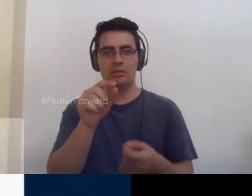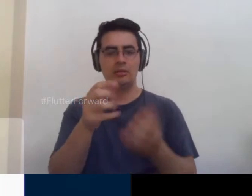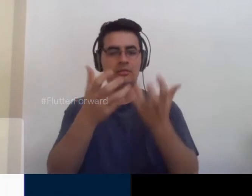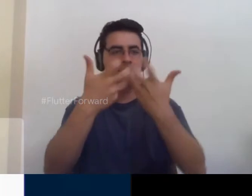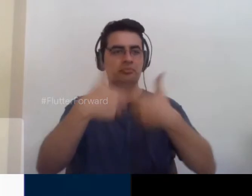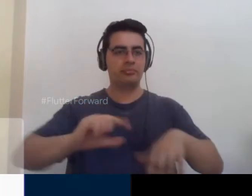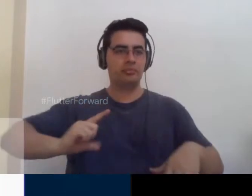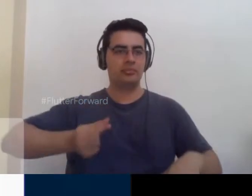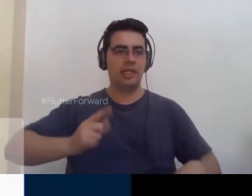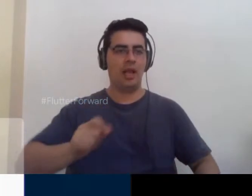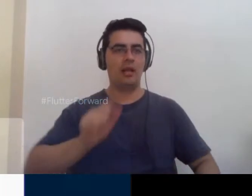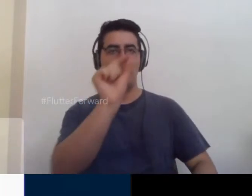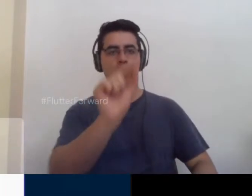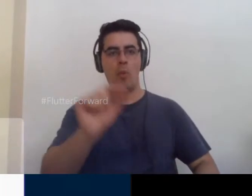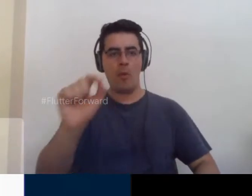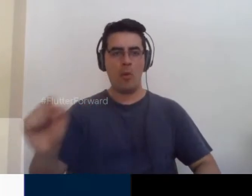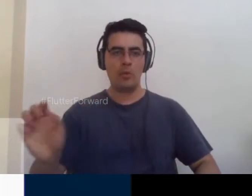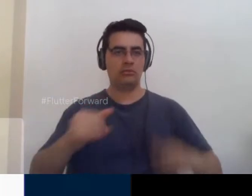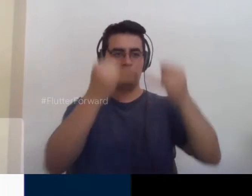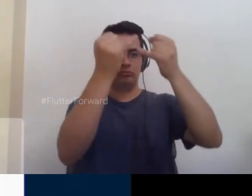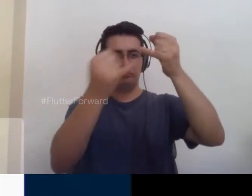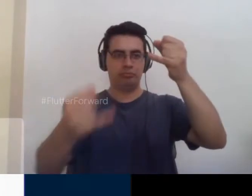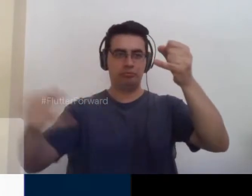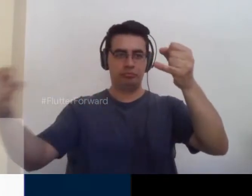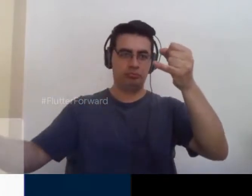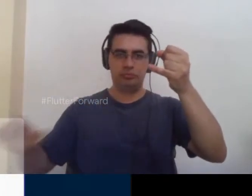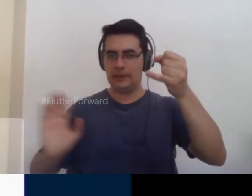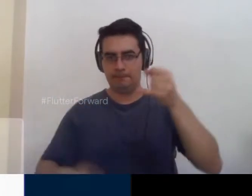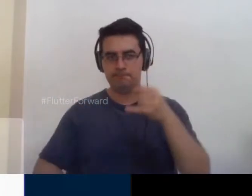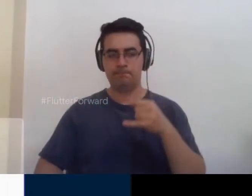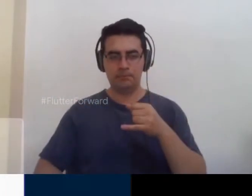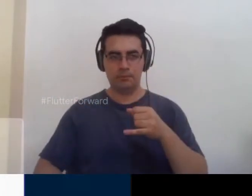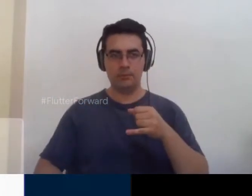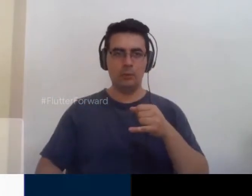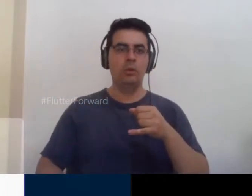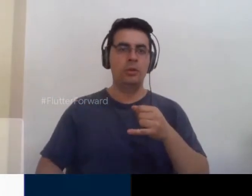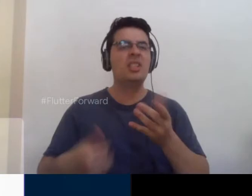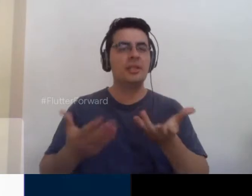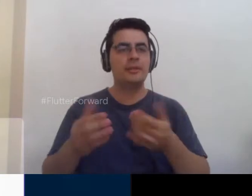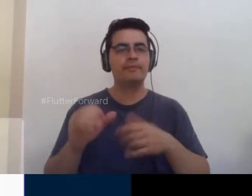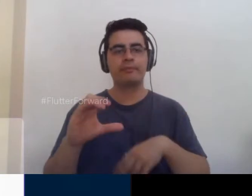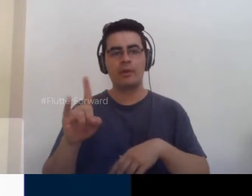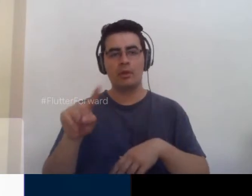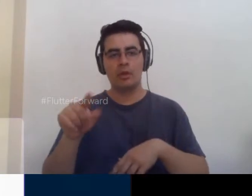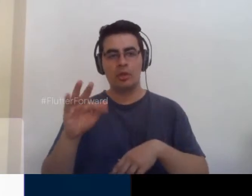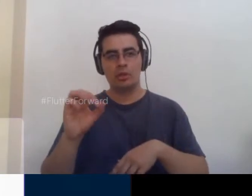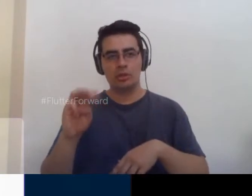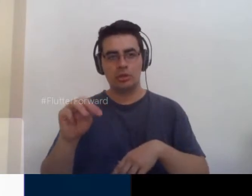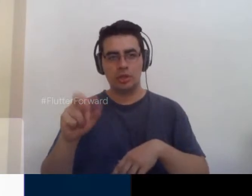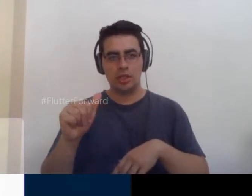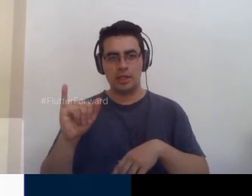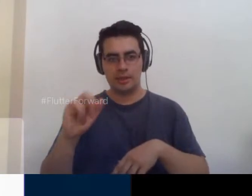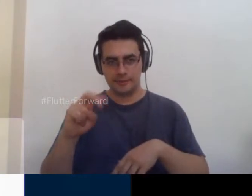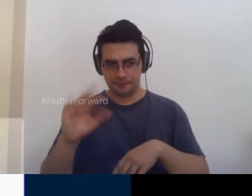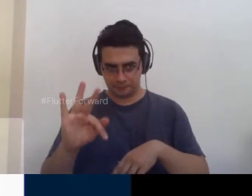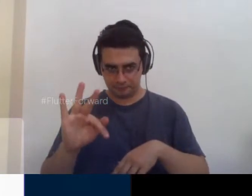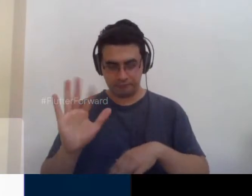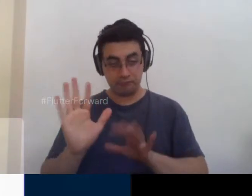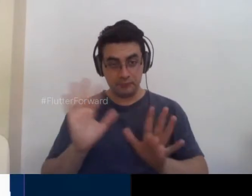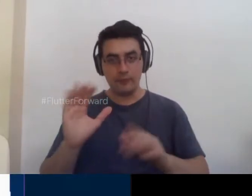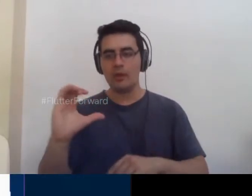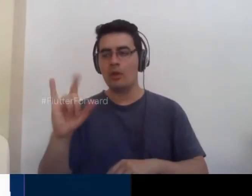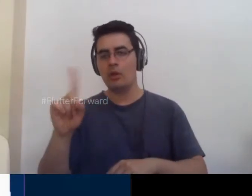First, we'll use the custom paint widget, and then we'll need to create a custom class to use as the painter.